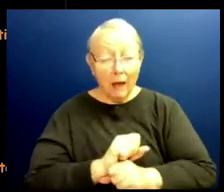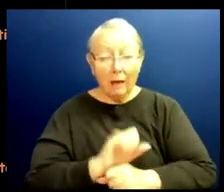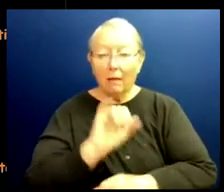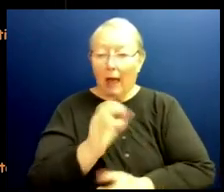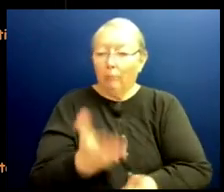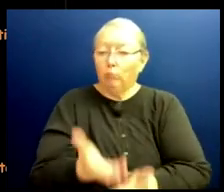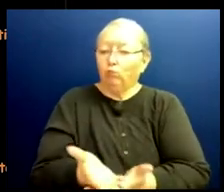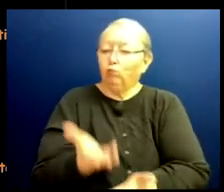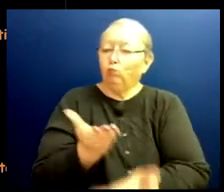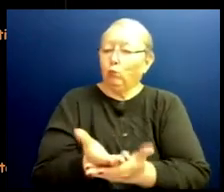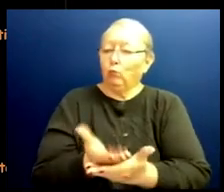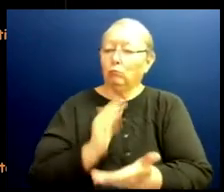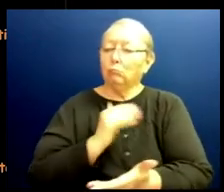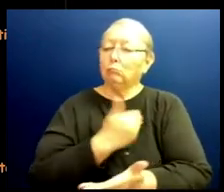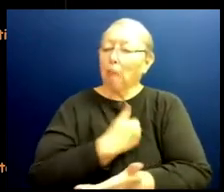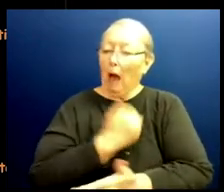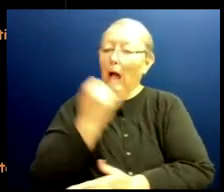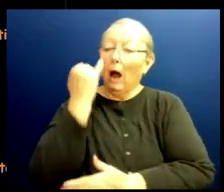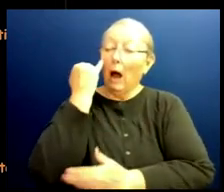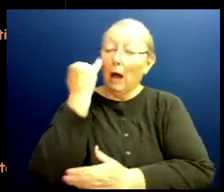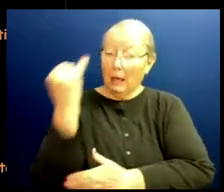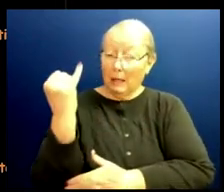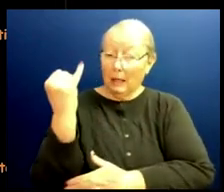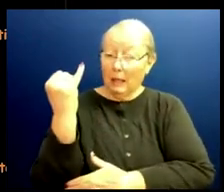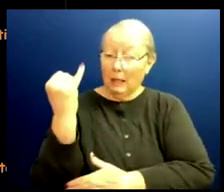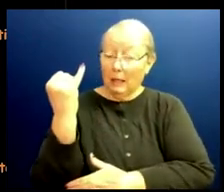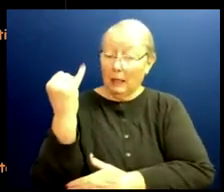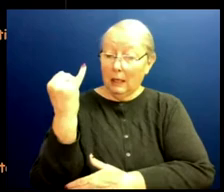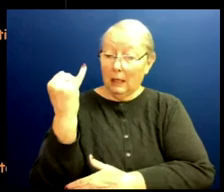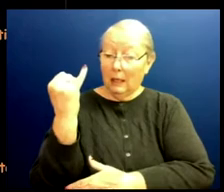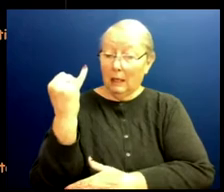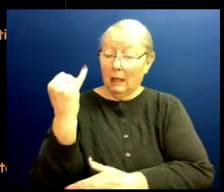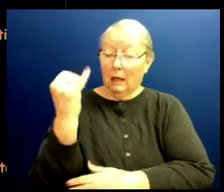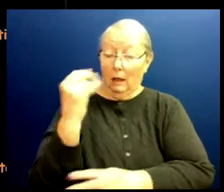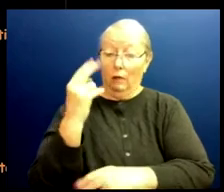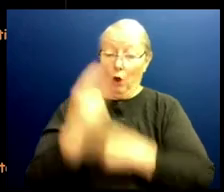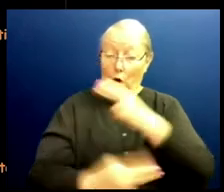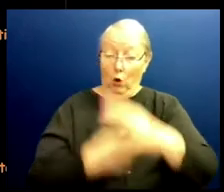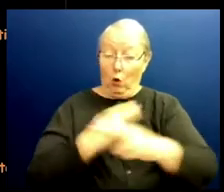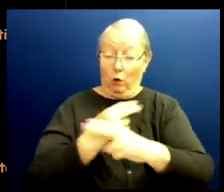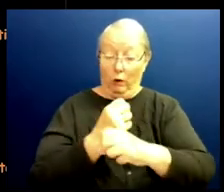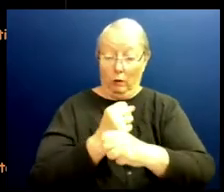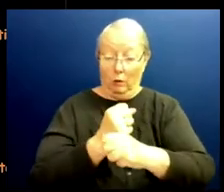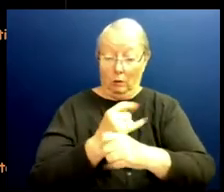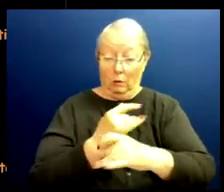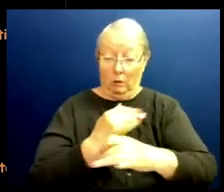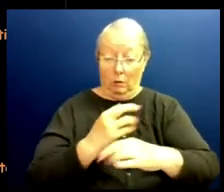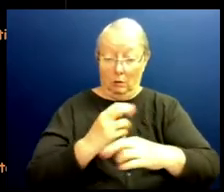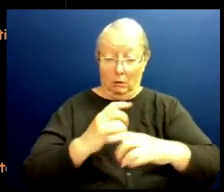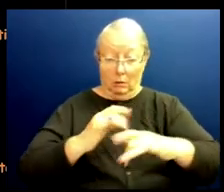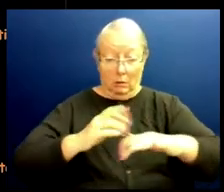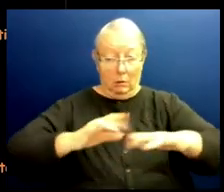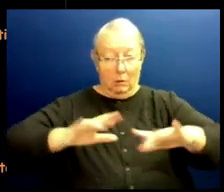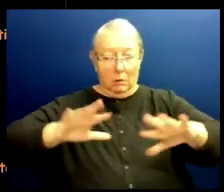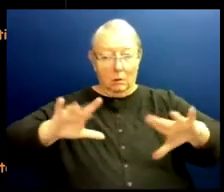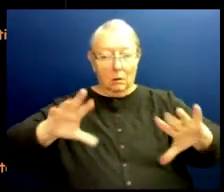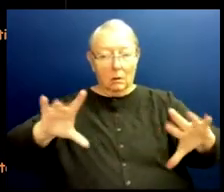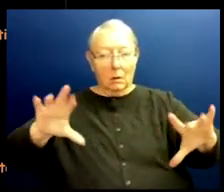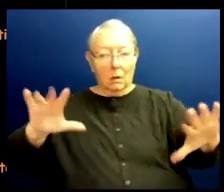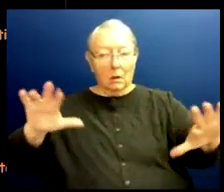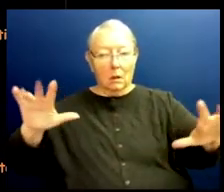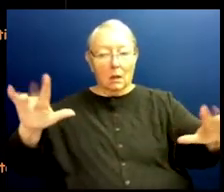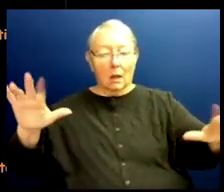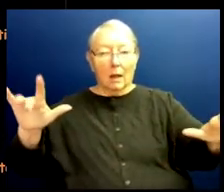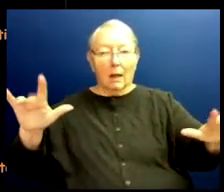our idea that the expansion of the universe did lead us to believe that back in time,